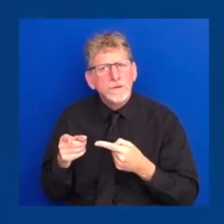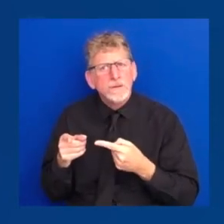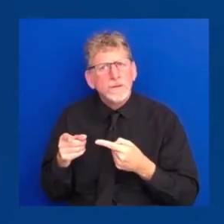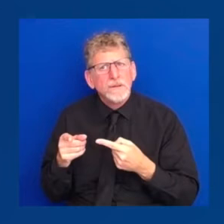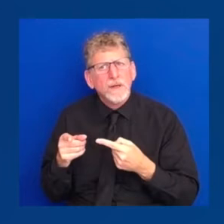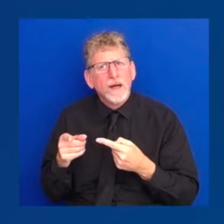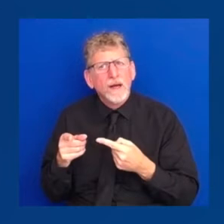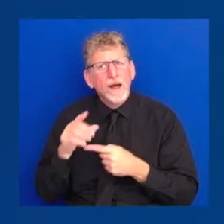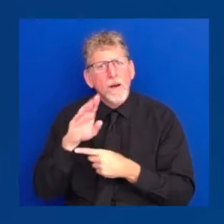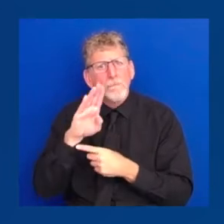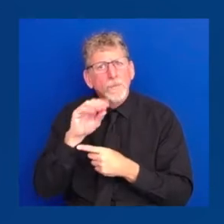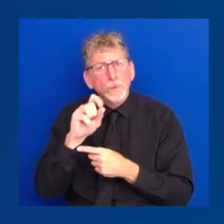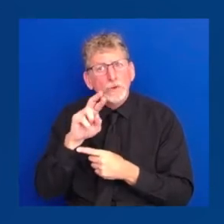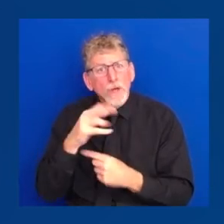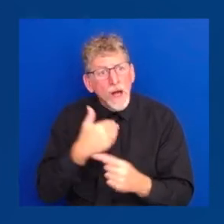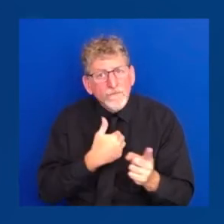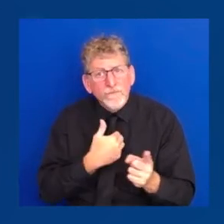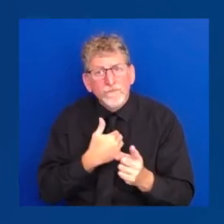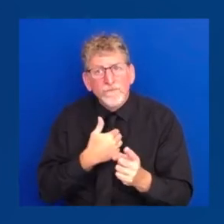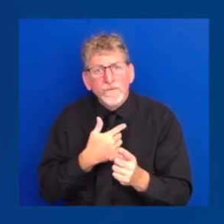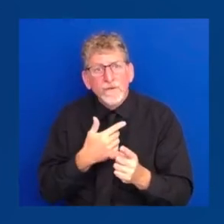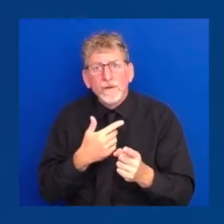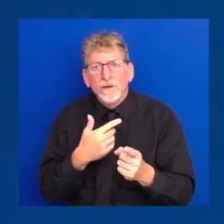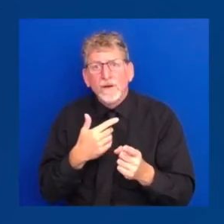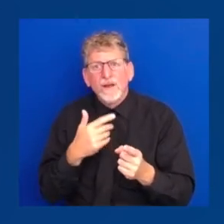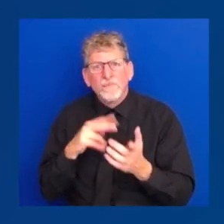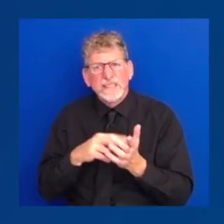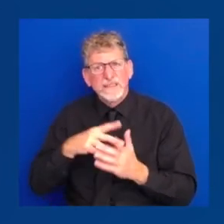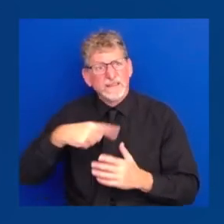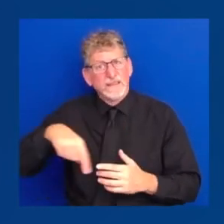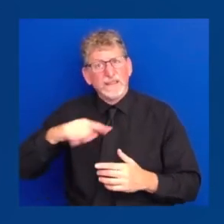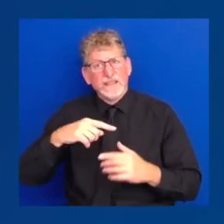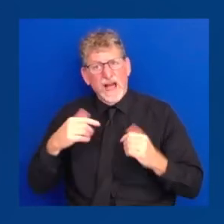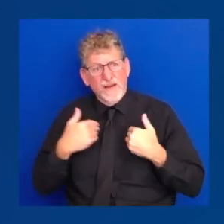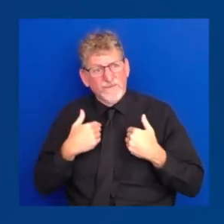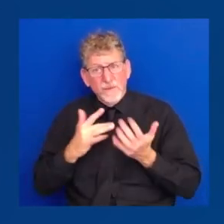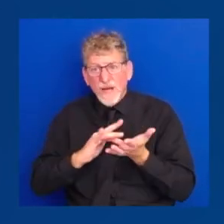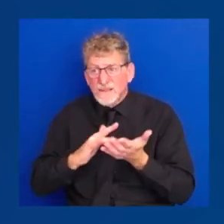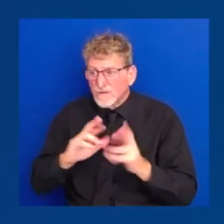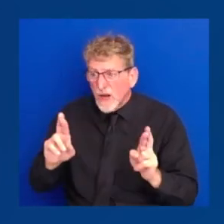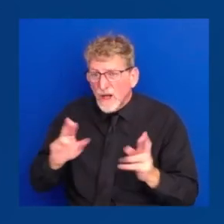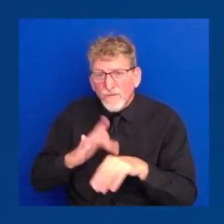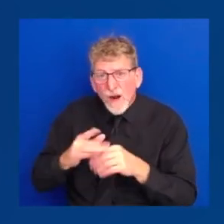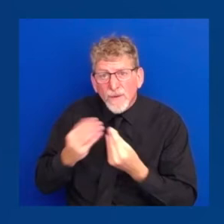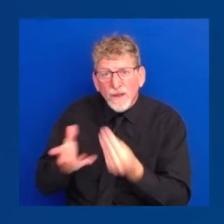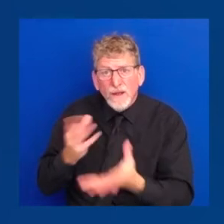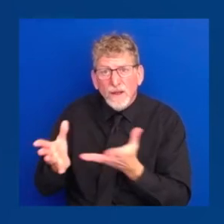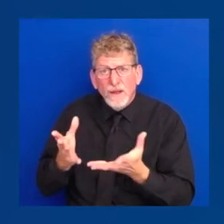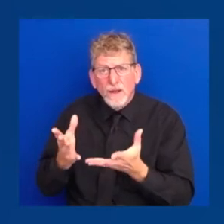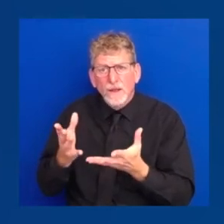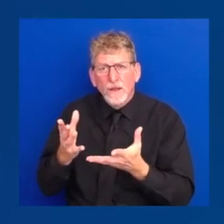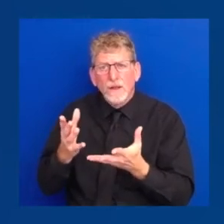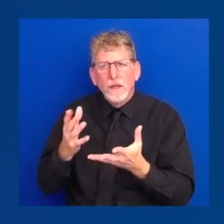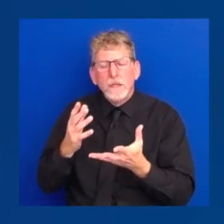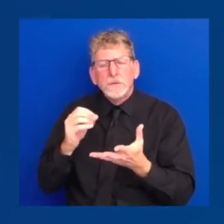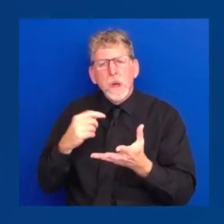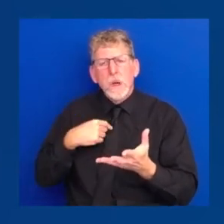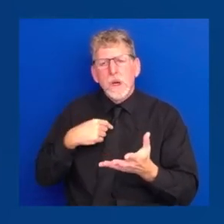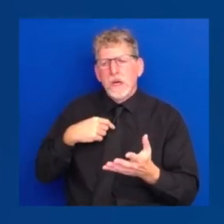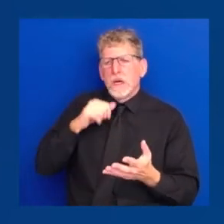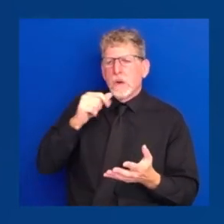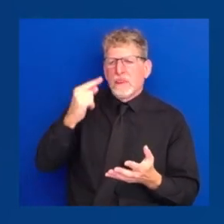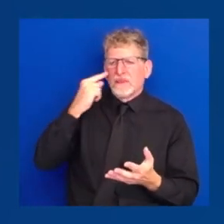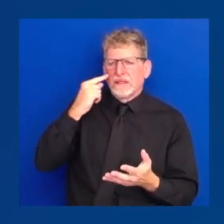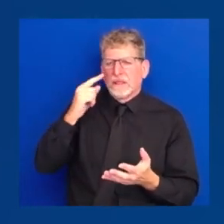the protection that we can get from our therapeutics in this moment. So I think that it's not necessary that we compare exactly the same number of cases.